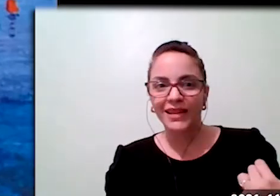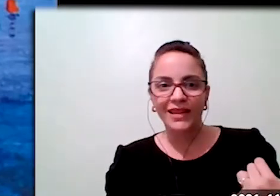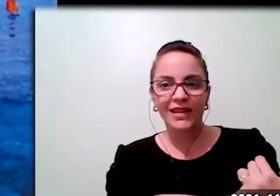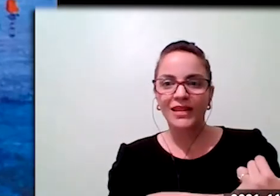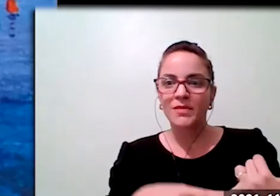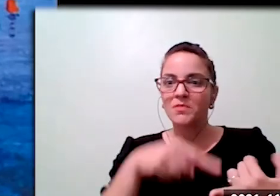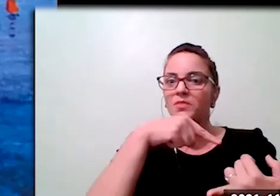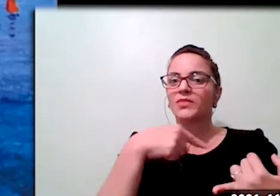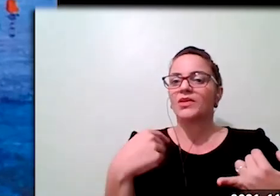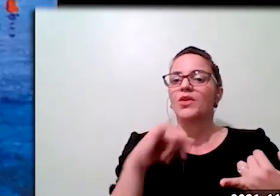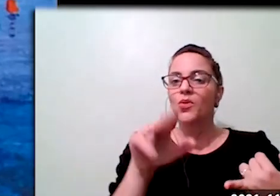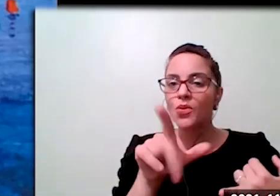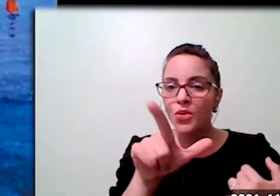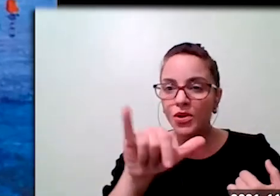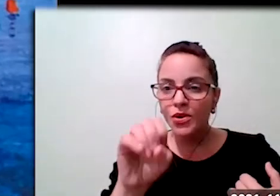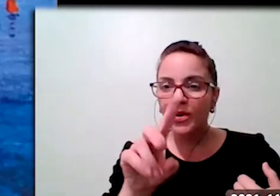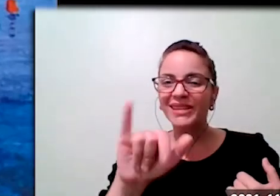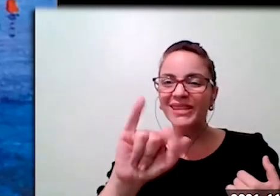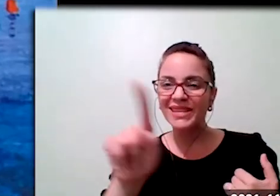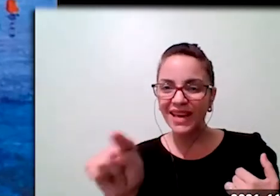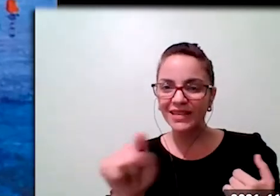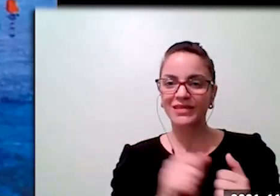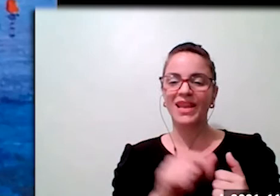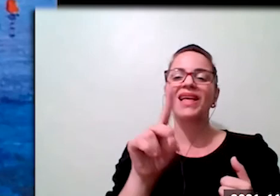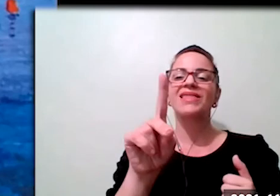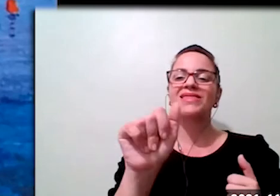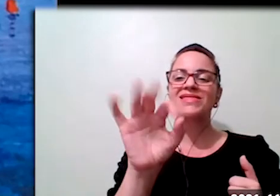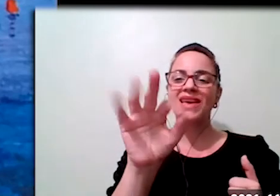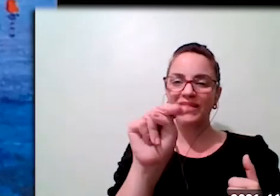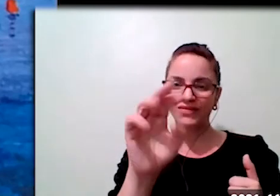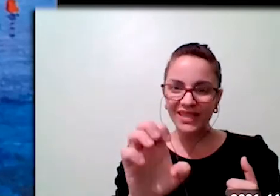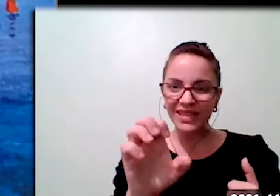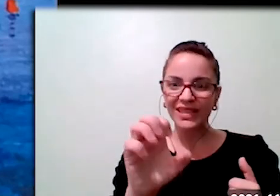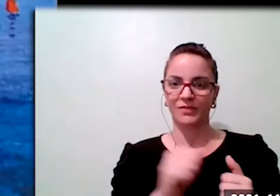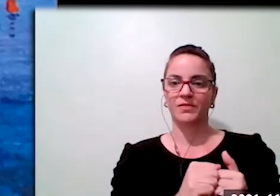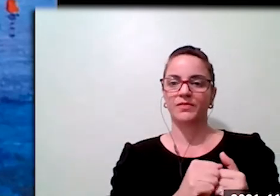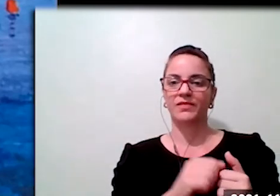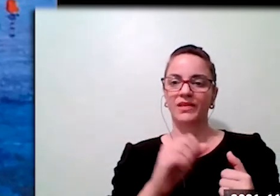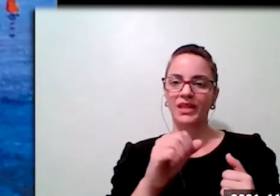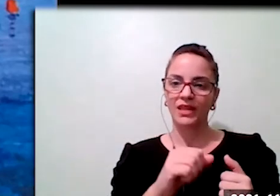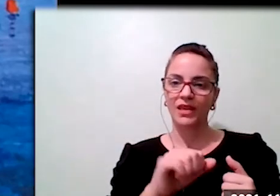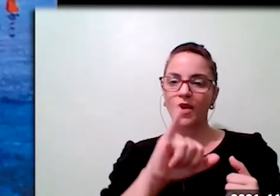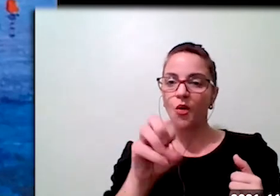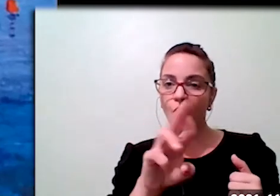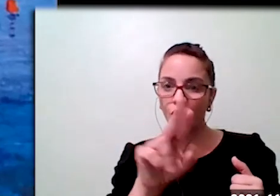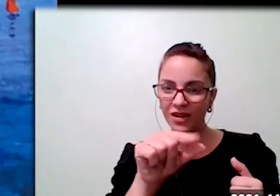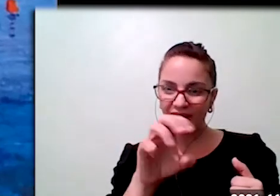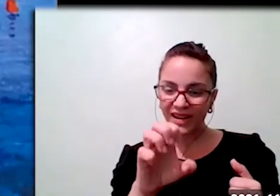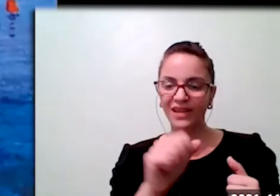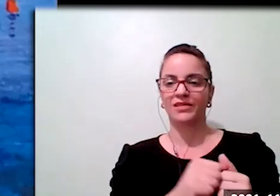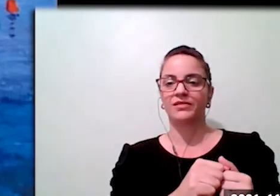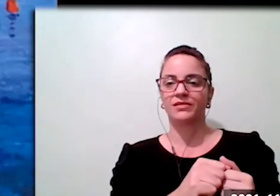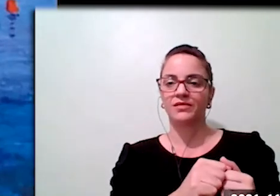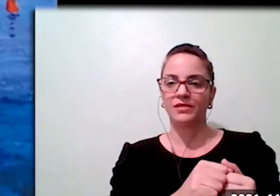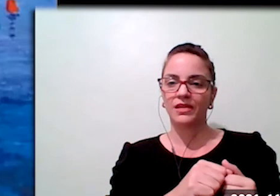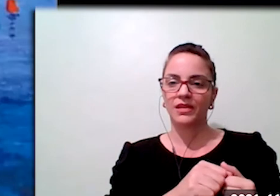Soto, Julio Díaz Santos, Dafne Elvira, Jorge García Jiménez, Consuelo